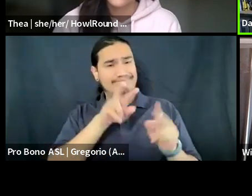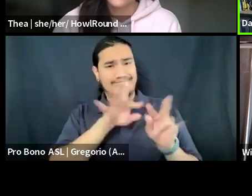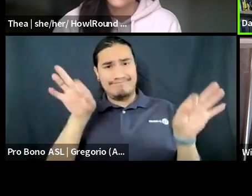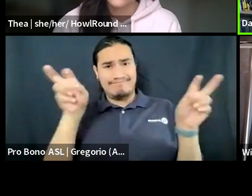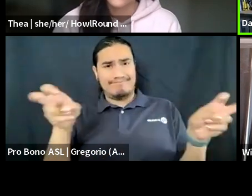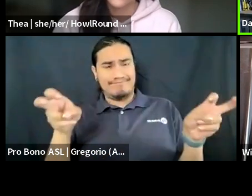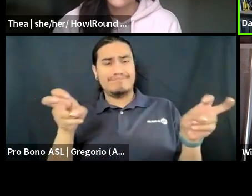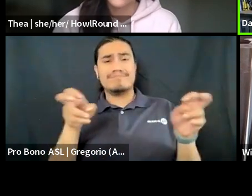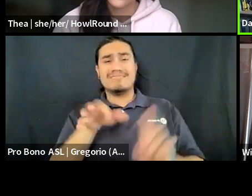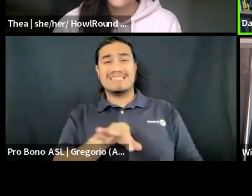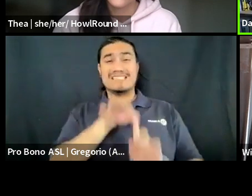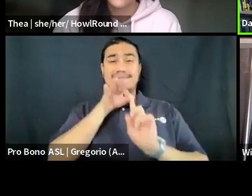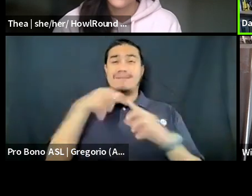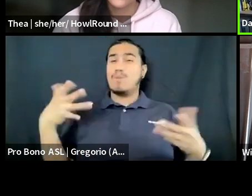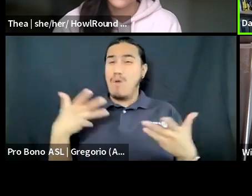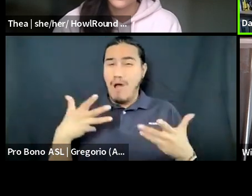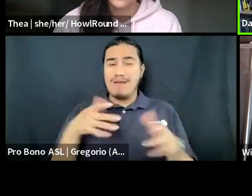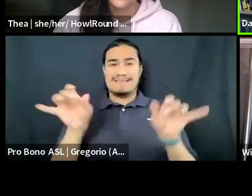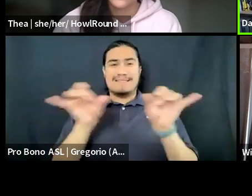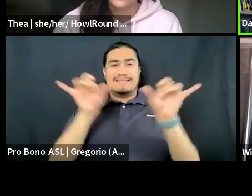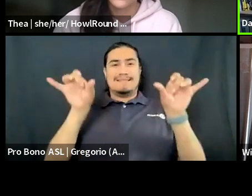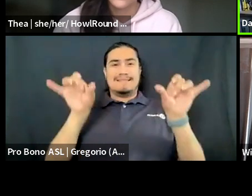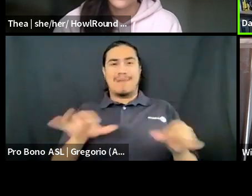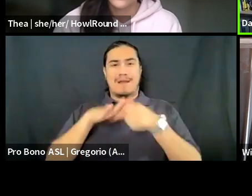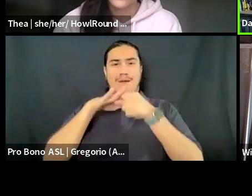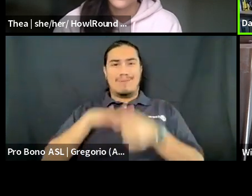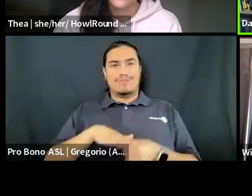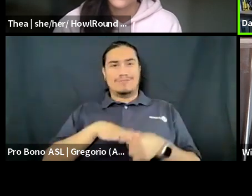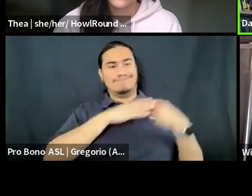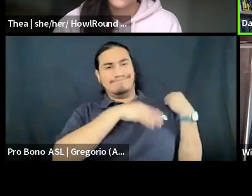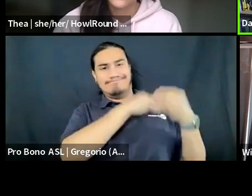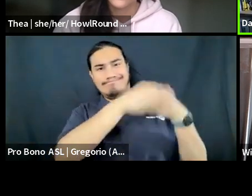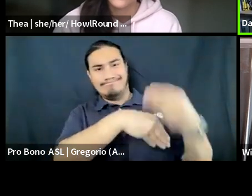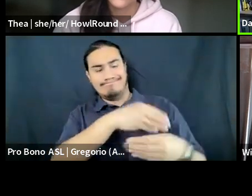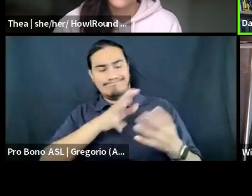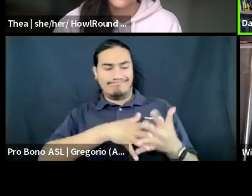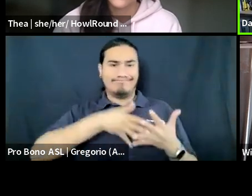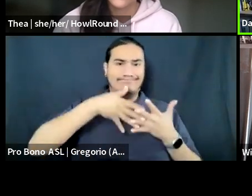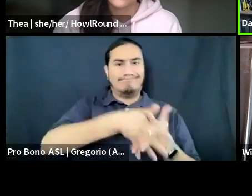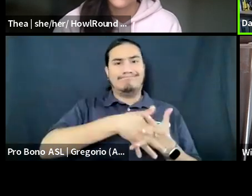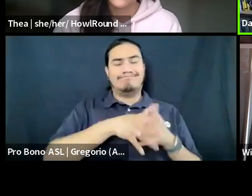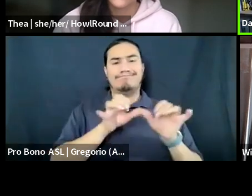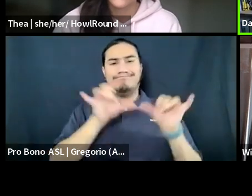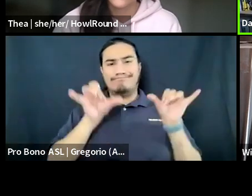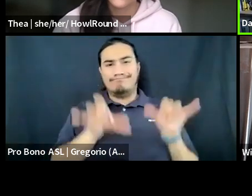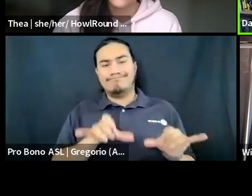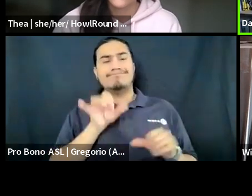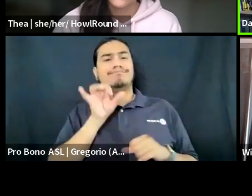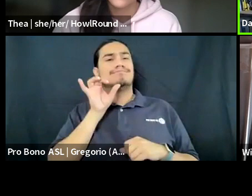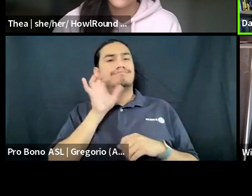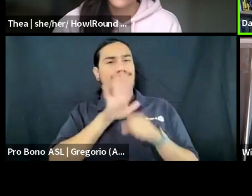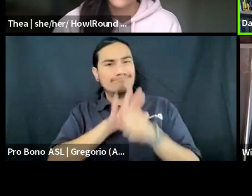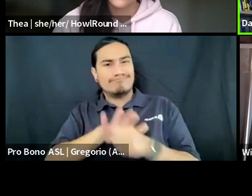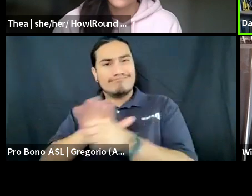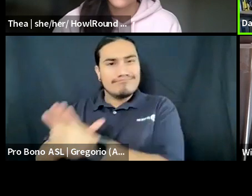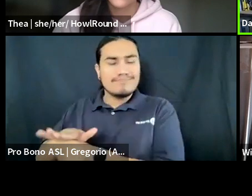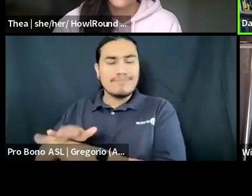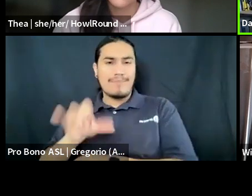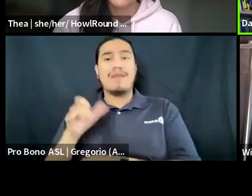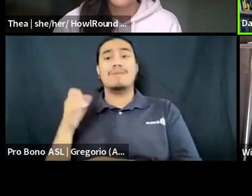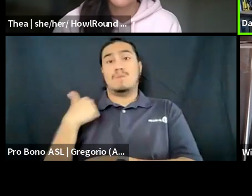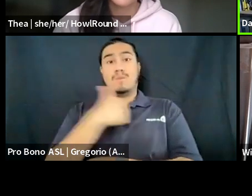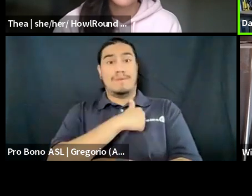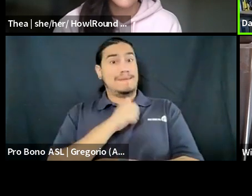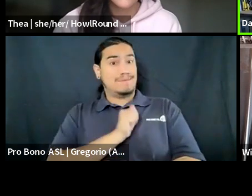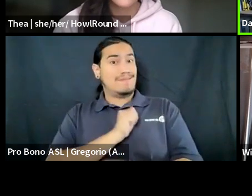systematic oppression. But I also think that we as artists can sometimes lock